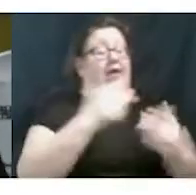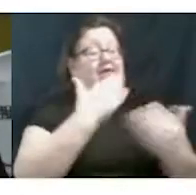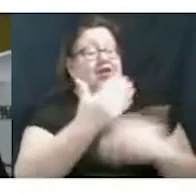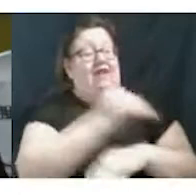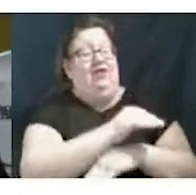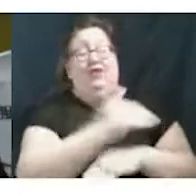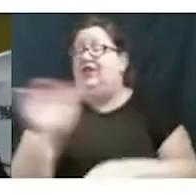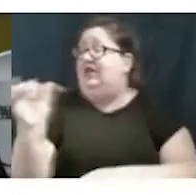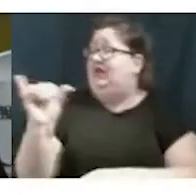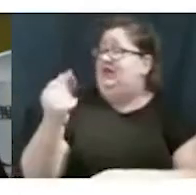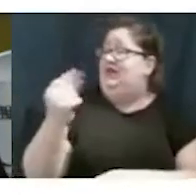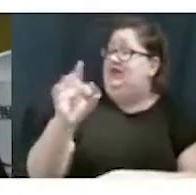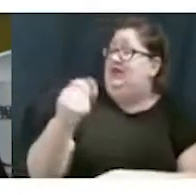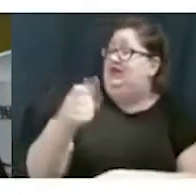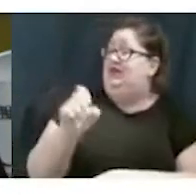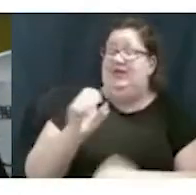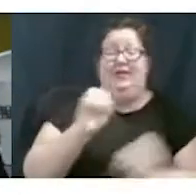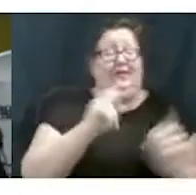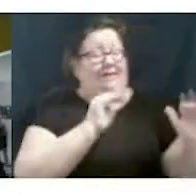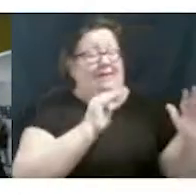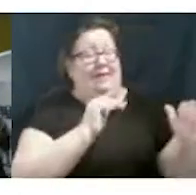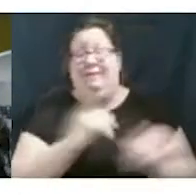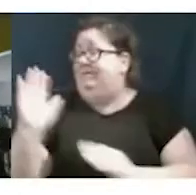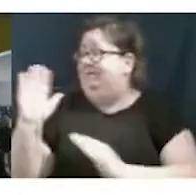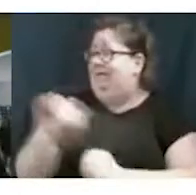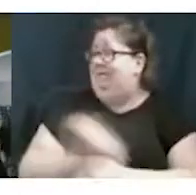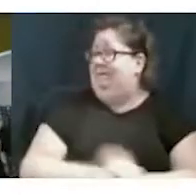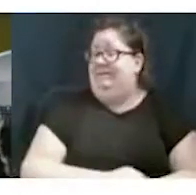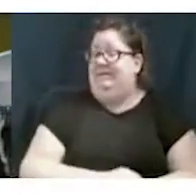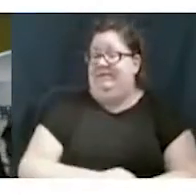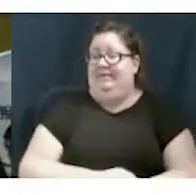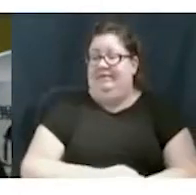George. Okay, bye-bye. Bye.